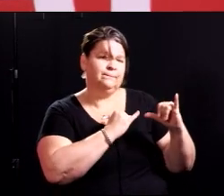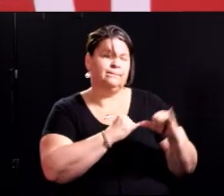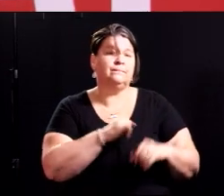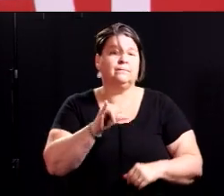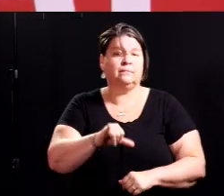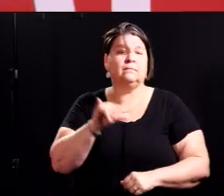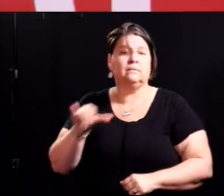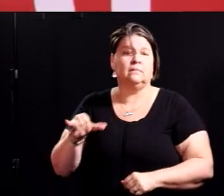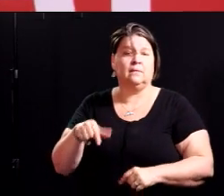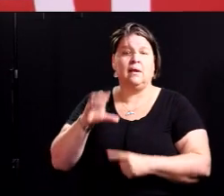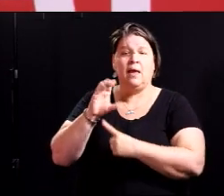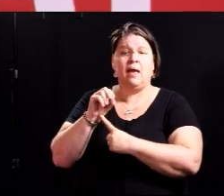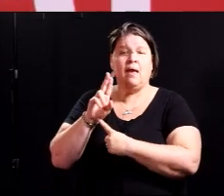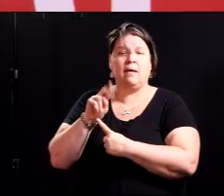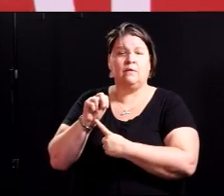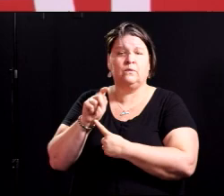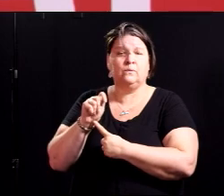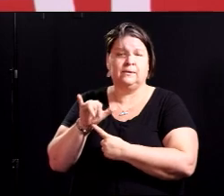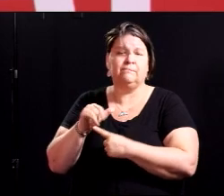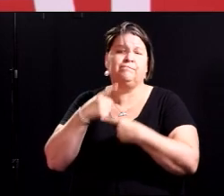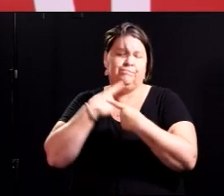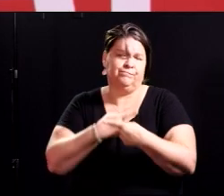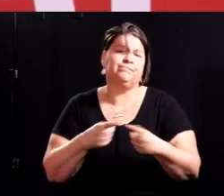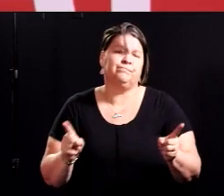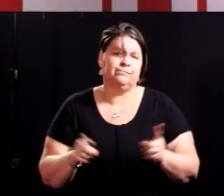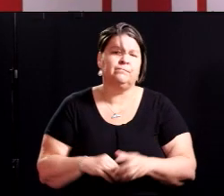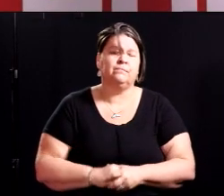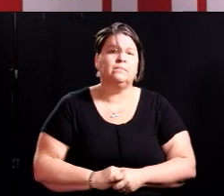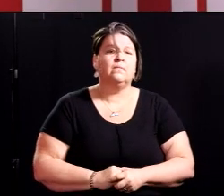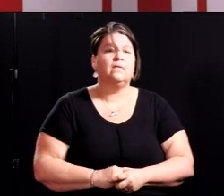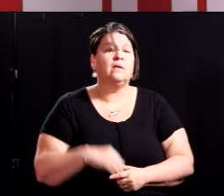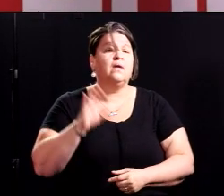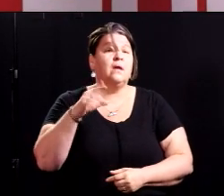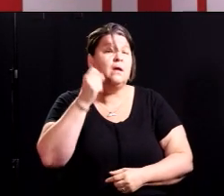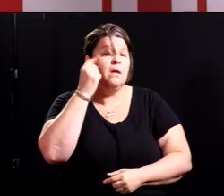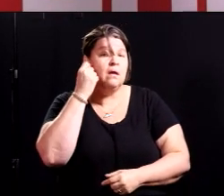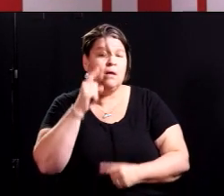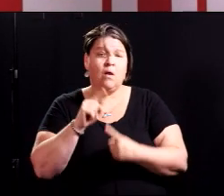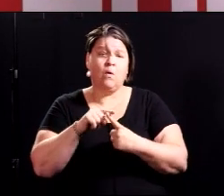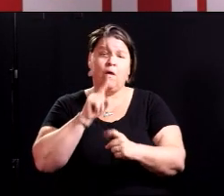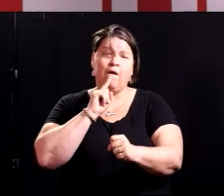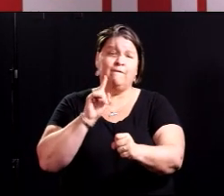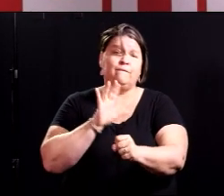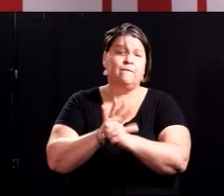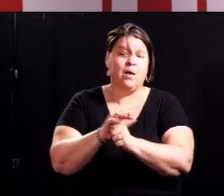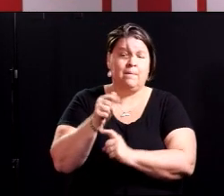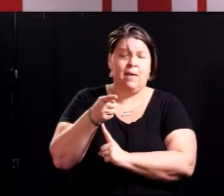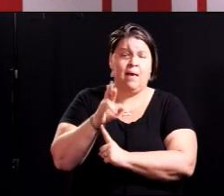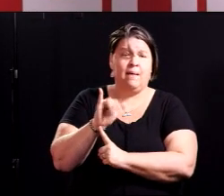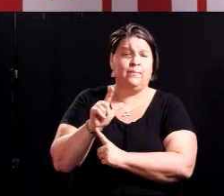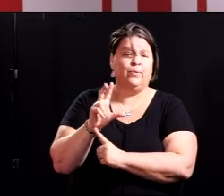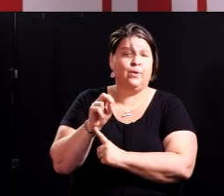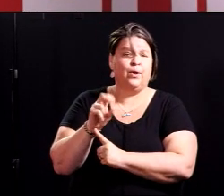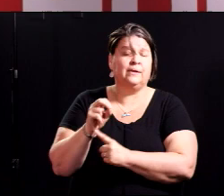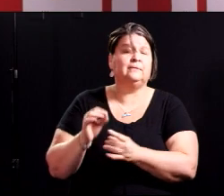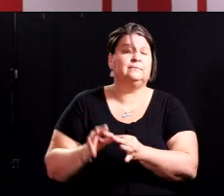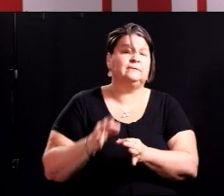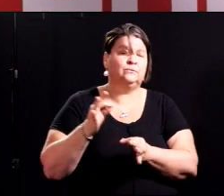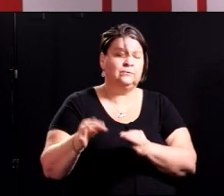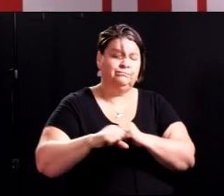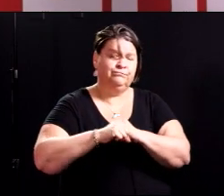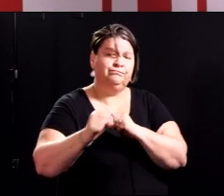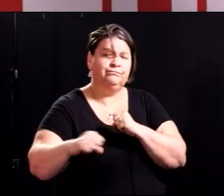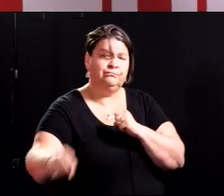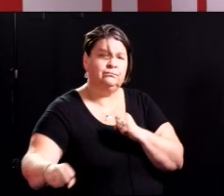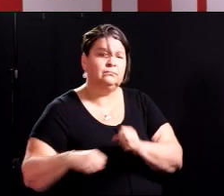has changed, but we confirmed the April 30th data. Please, if you have questions about whether your business